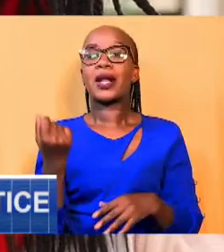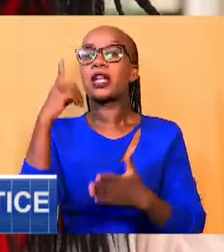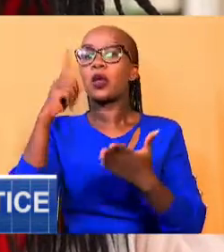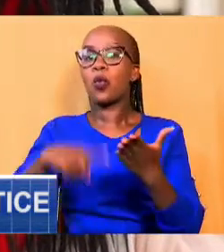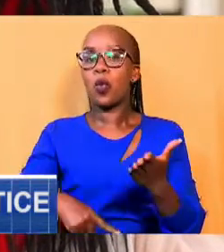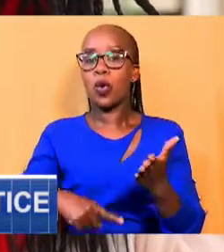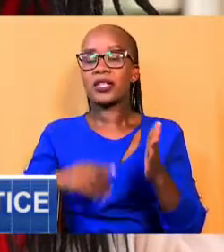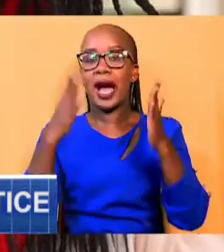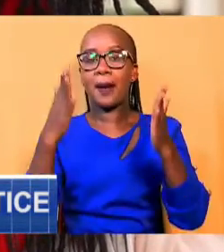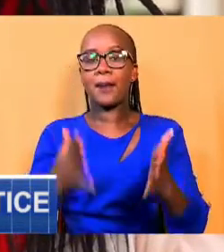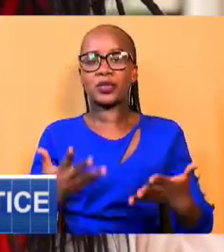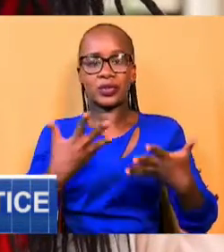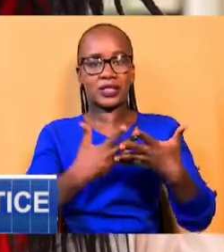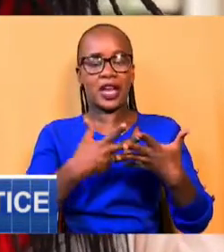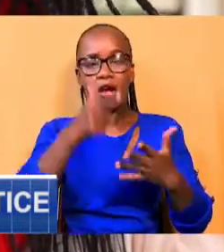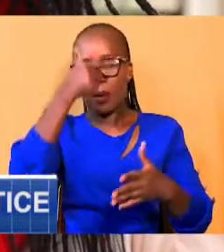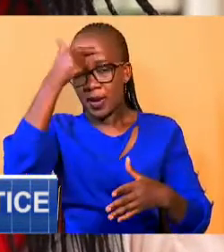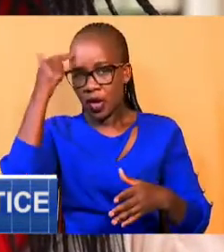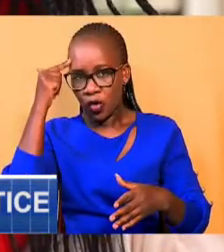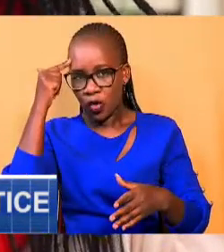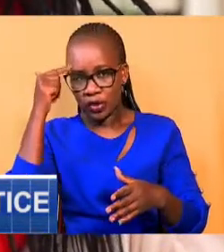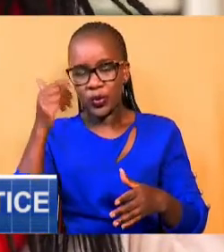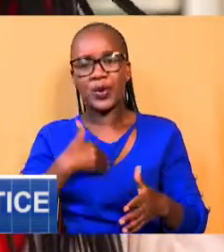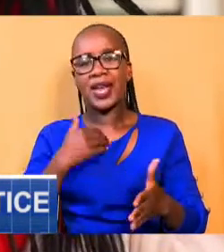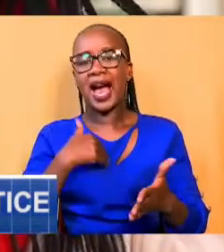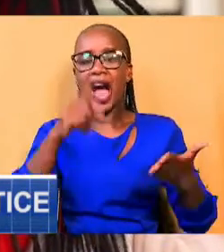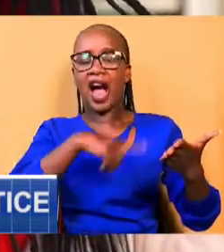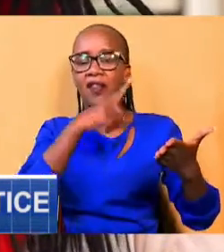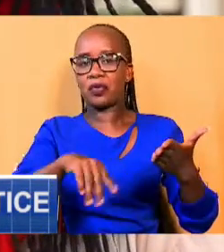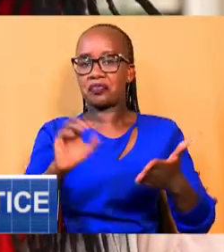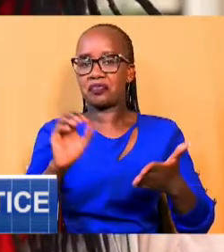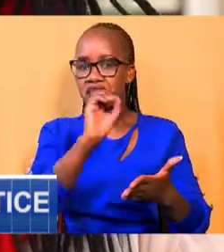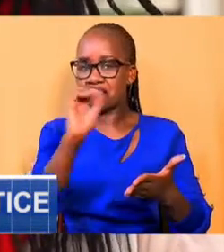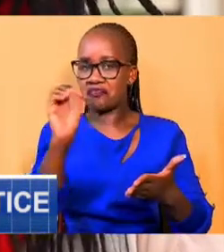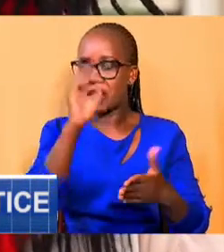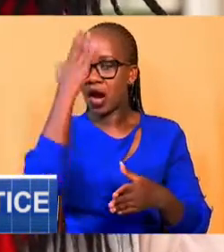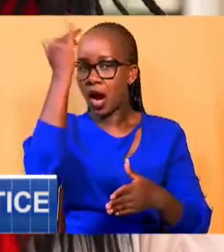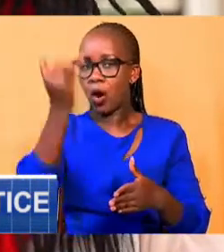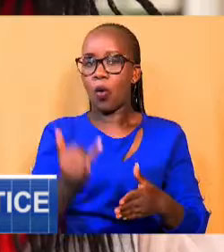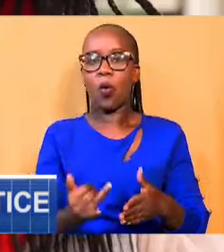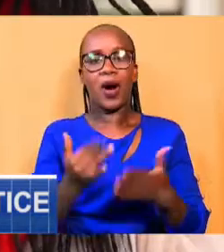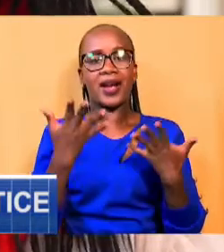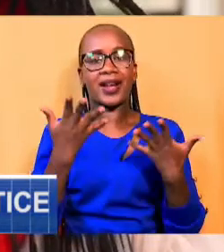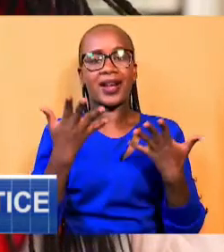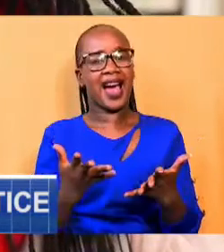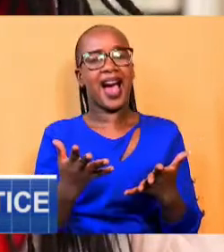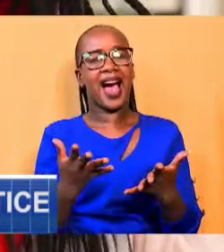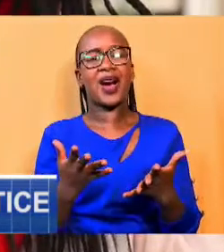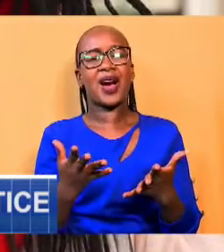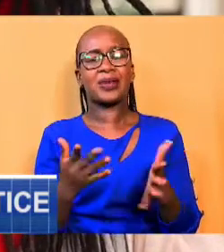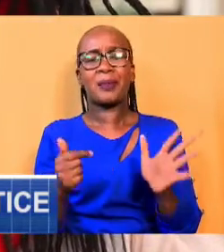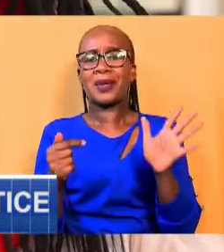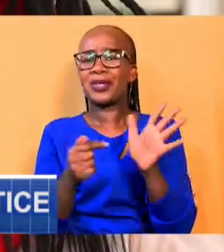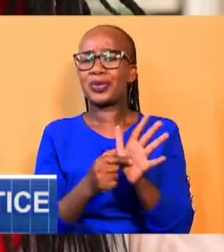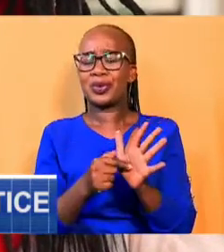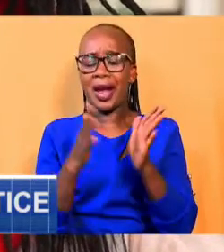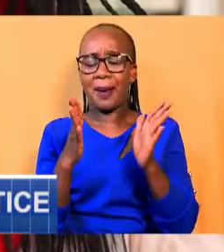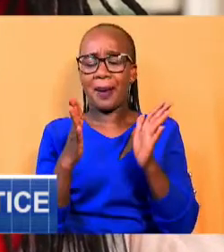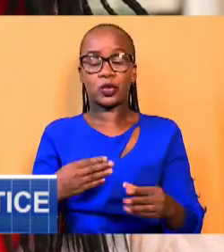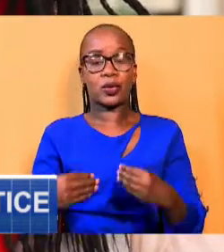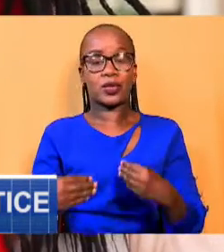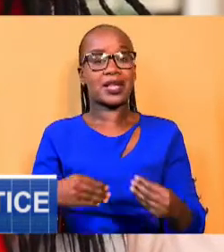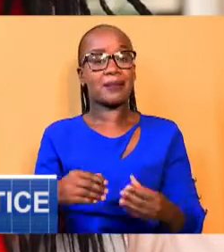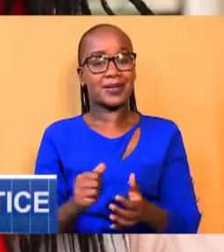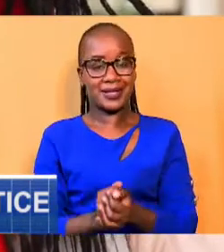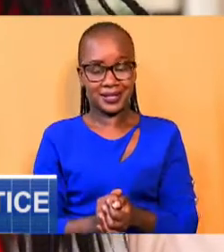realize that persons are getting arrested not because they committed a petty offense, but because they just exist as a person with